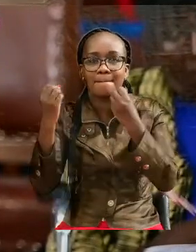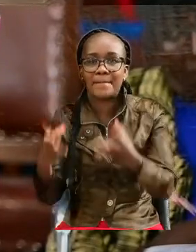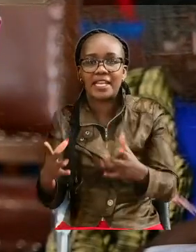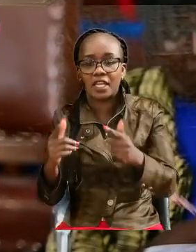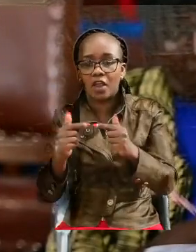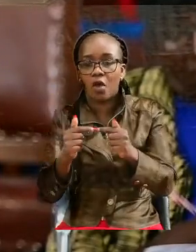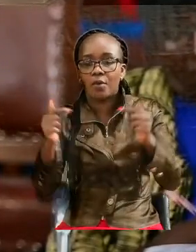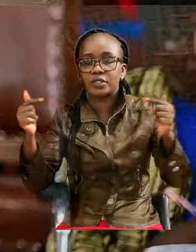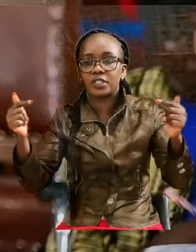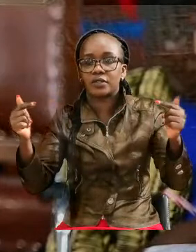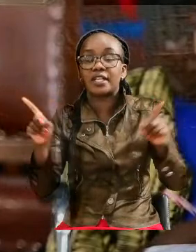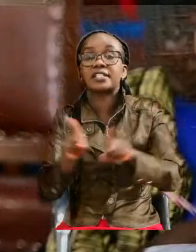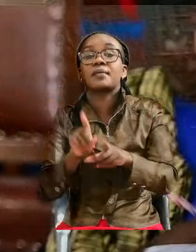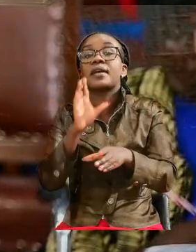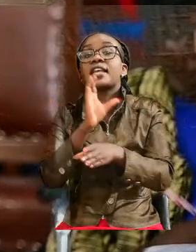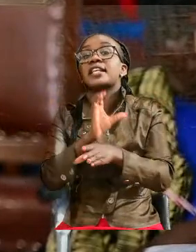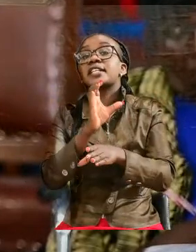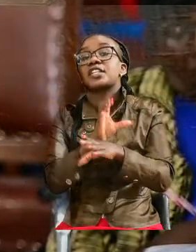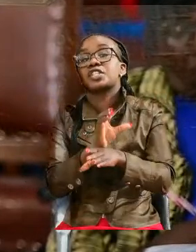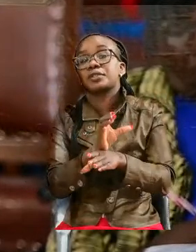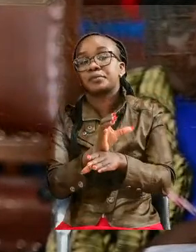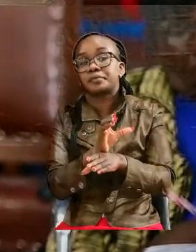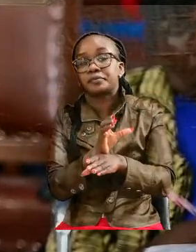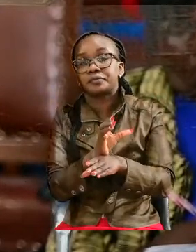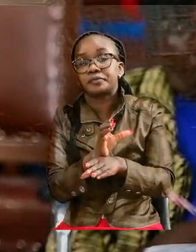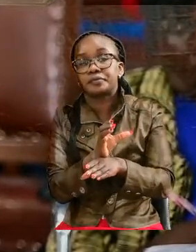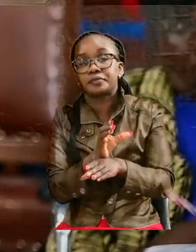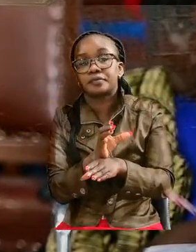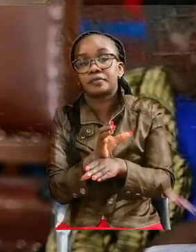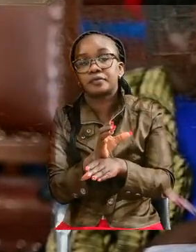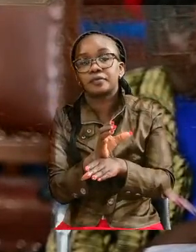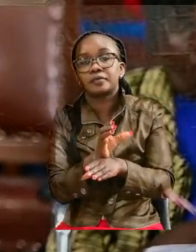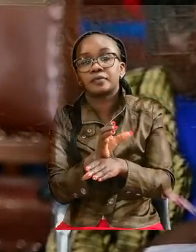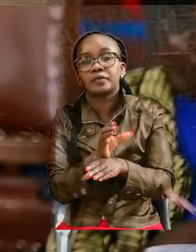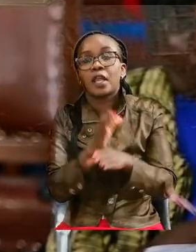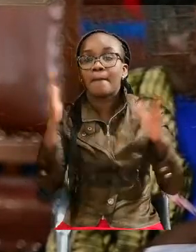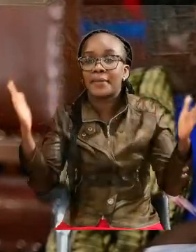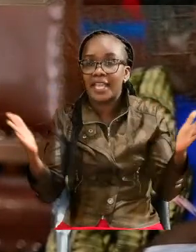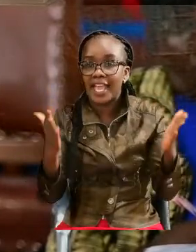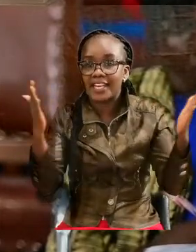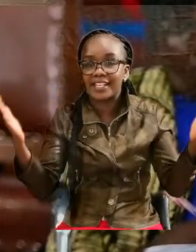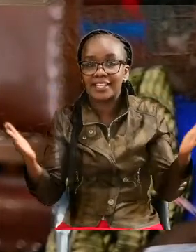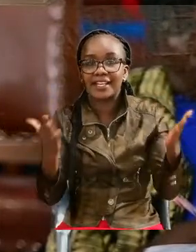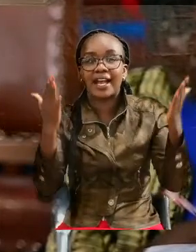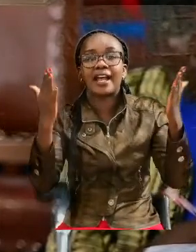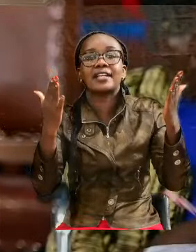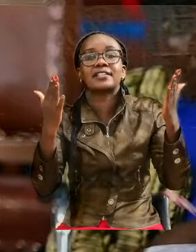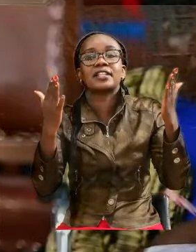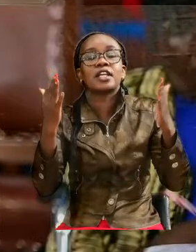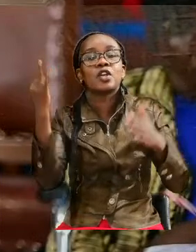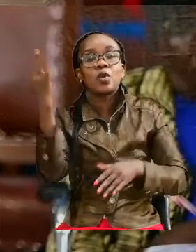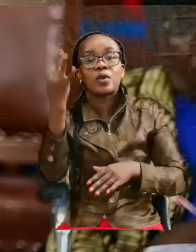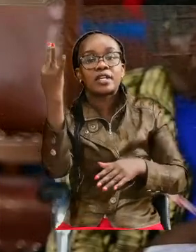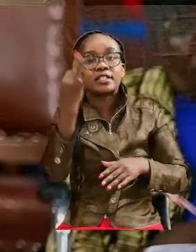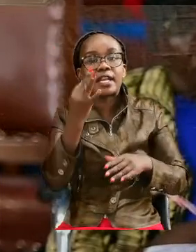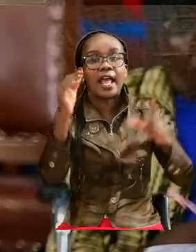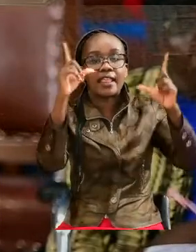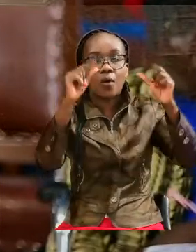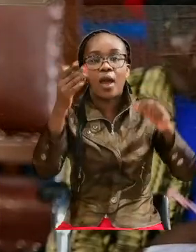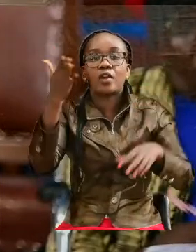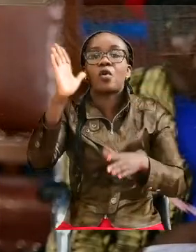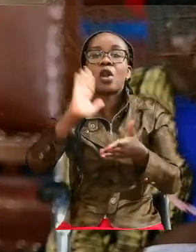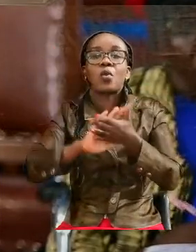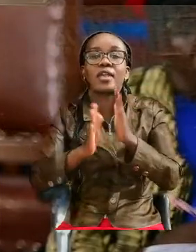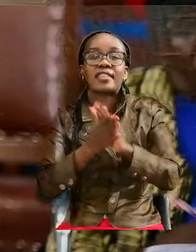opposition, even in the church, we should be encouraged to preach the word of God without